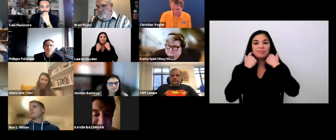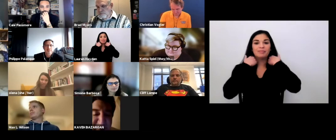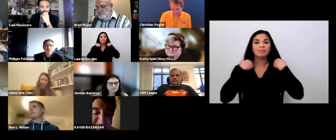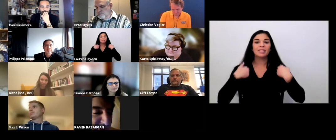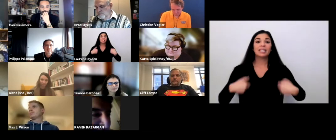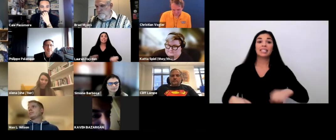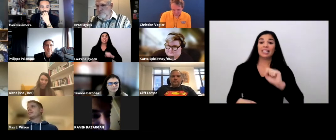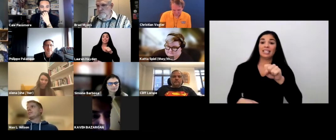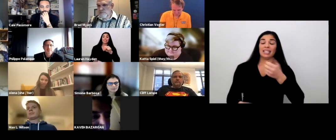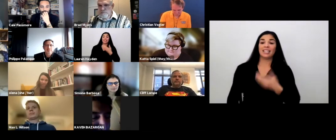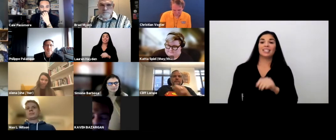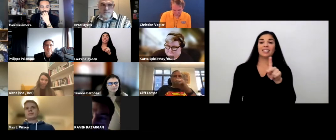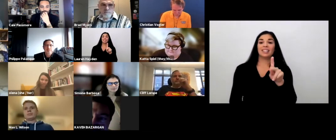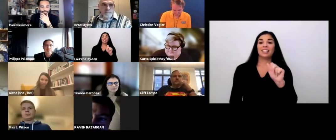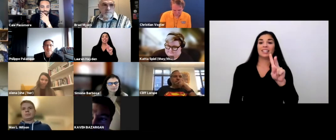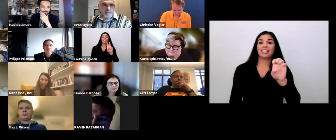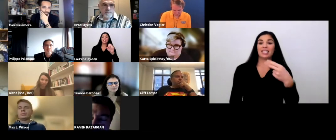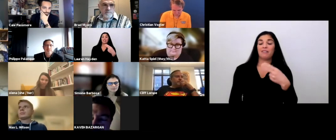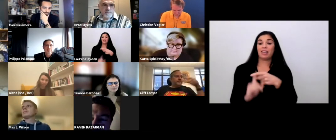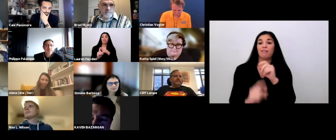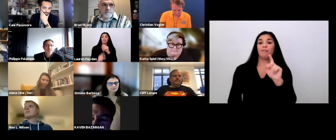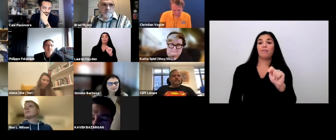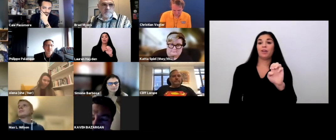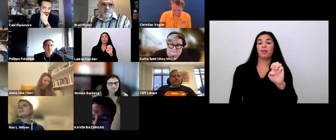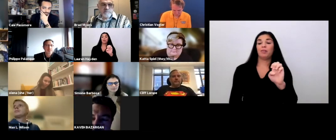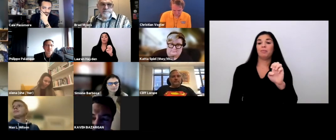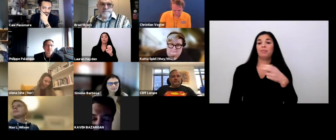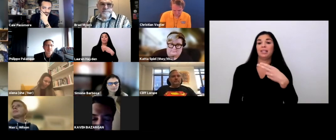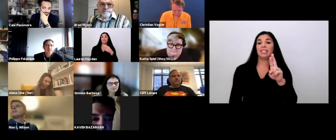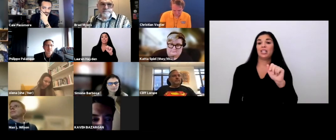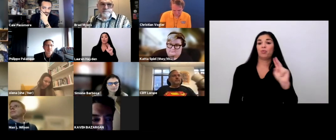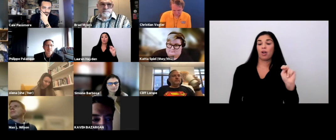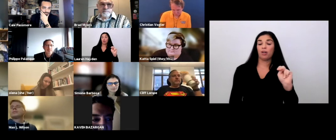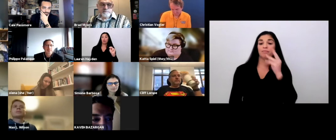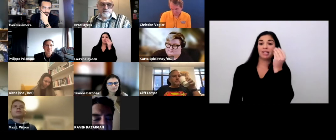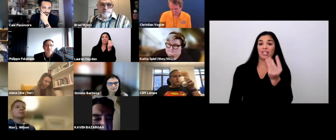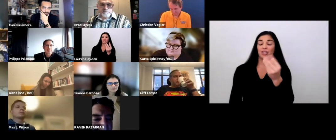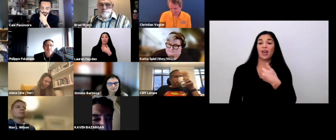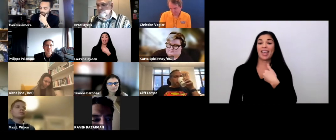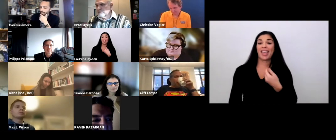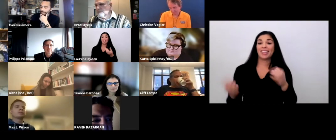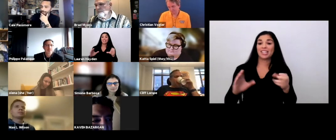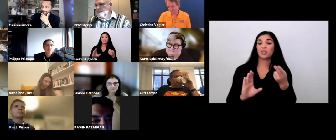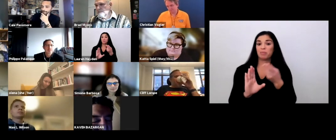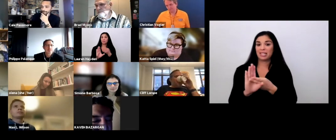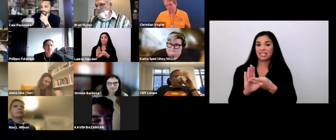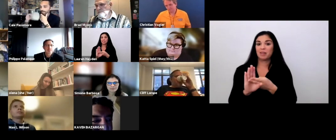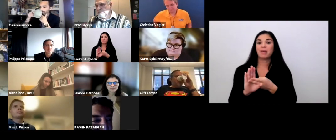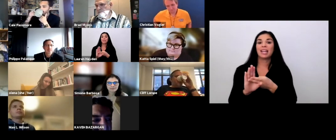Yes, this is Kaveh speaking from Tehran. Just wanted to say that I had the chance to participate in a conference